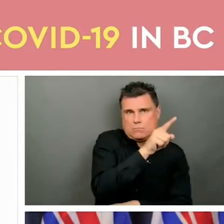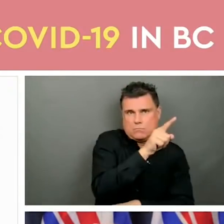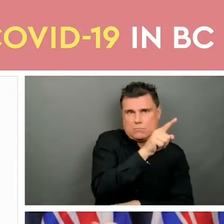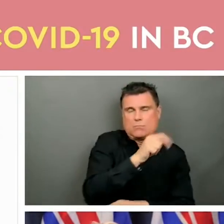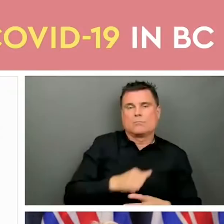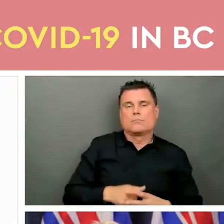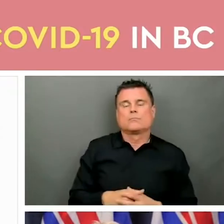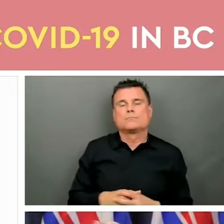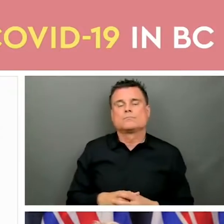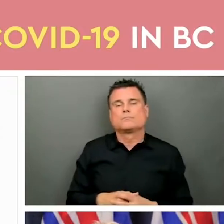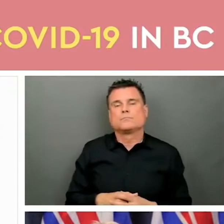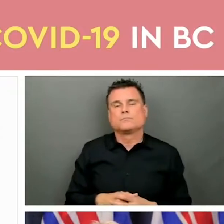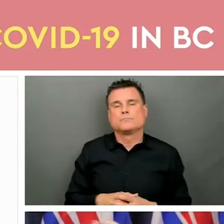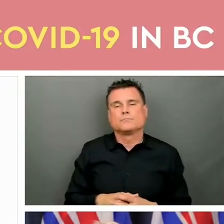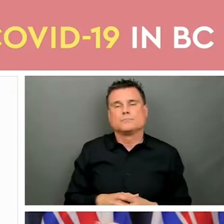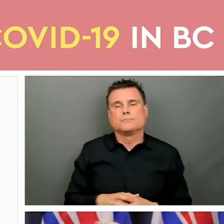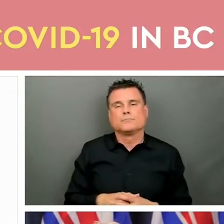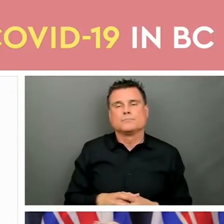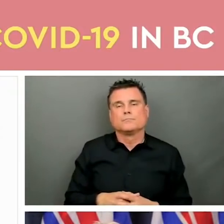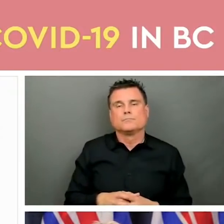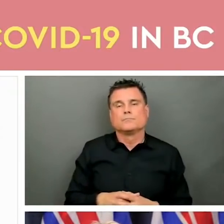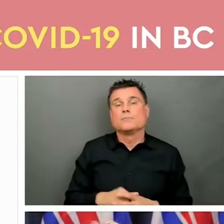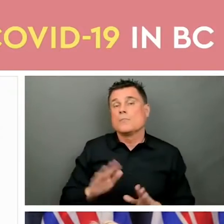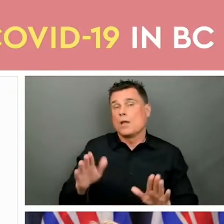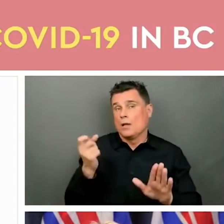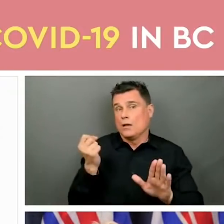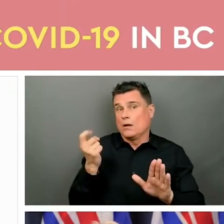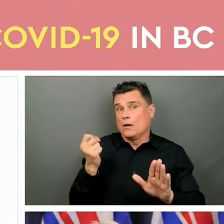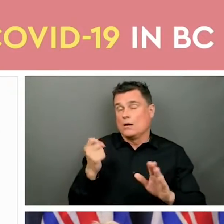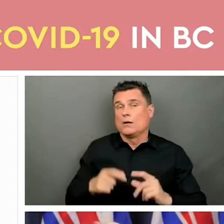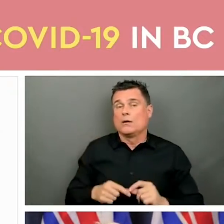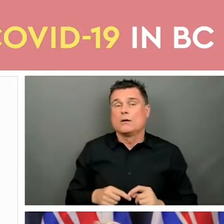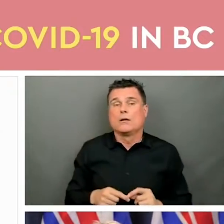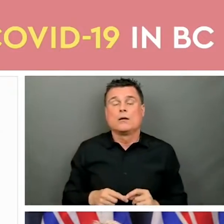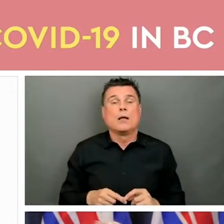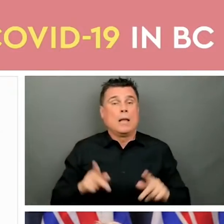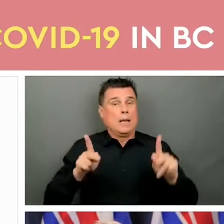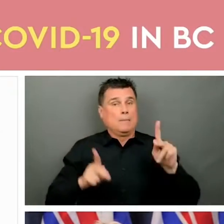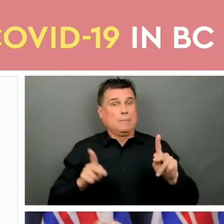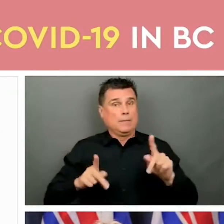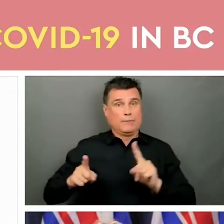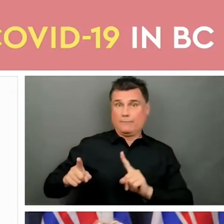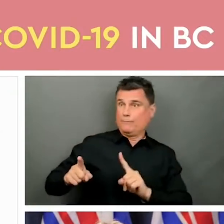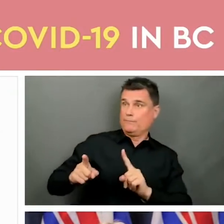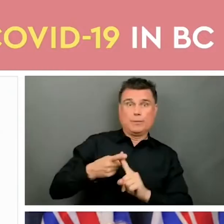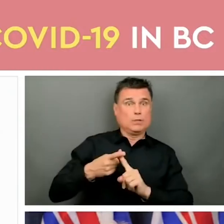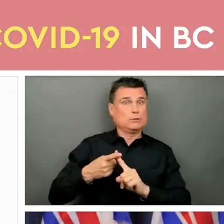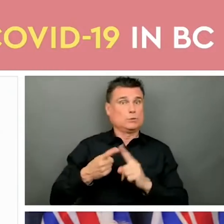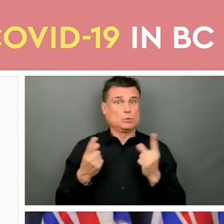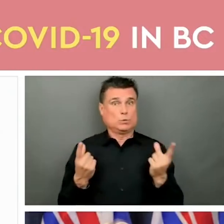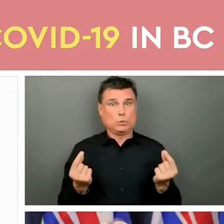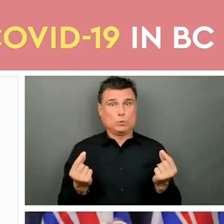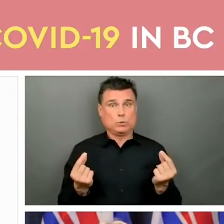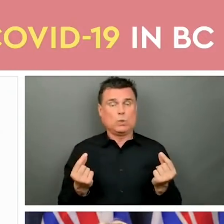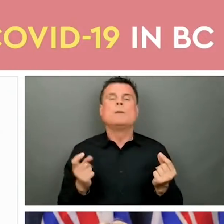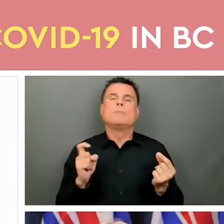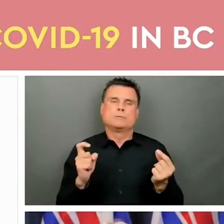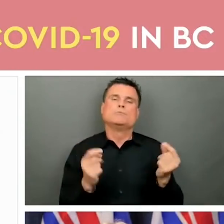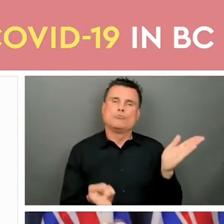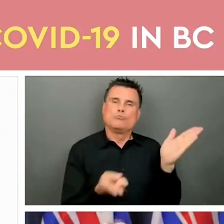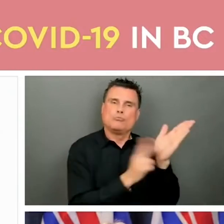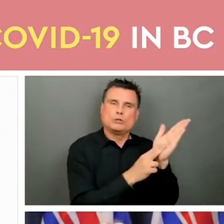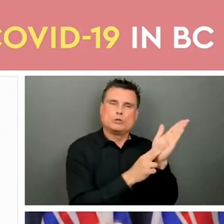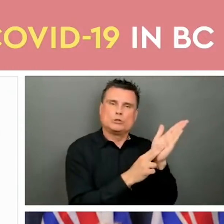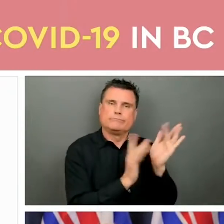have registered in our system, and registering is the easiest and simplest and most efficient way to be notified as